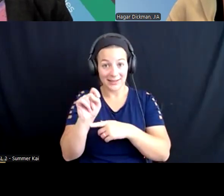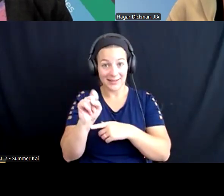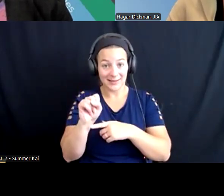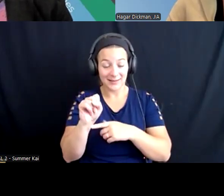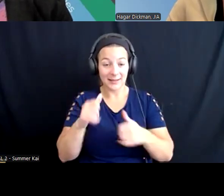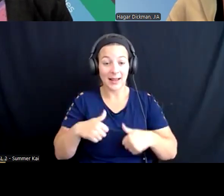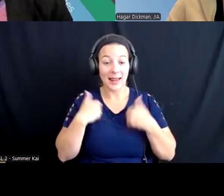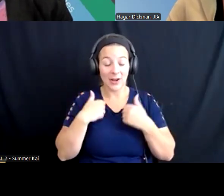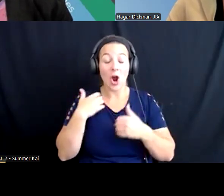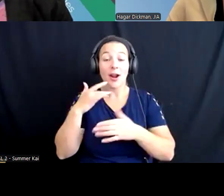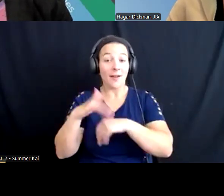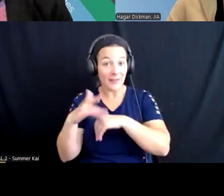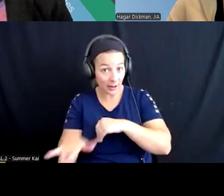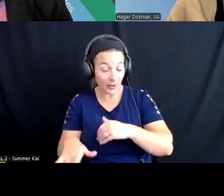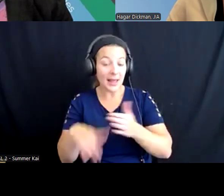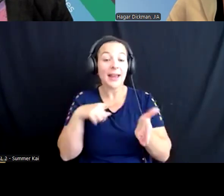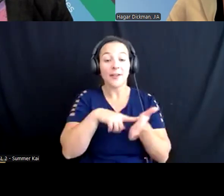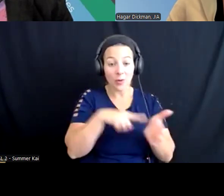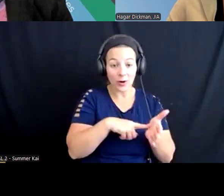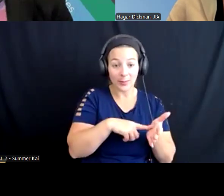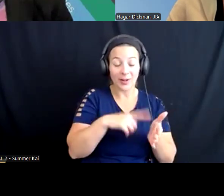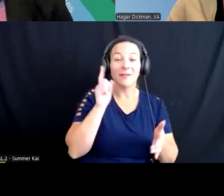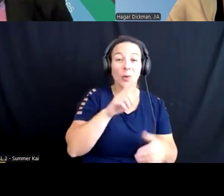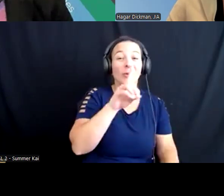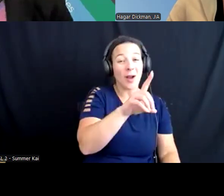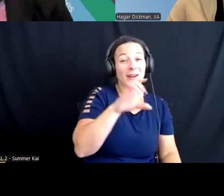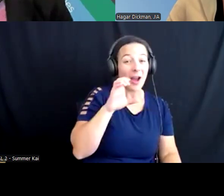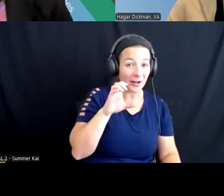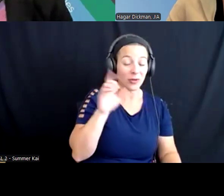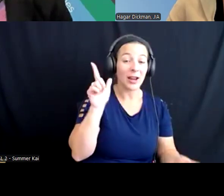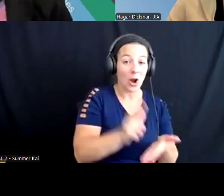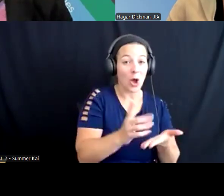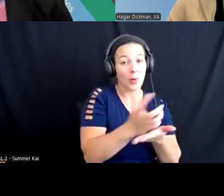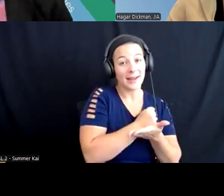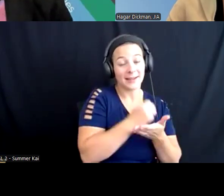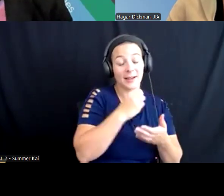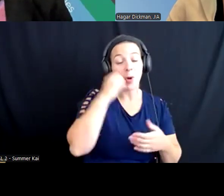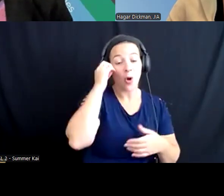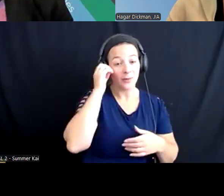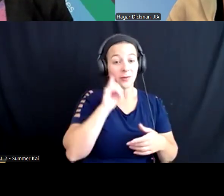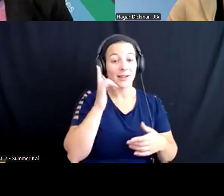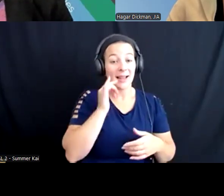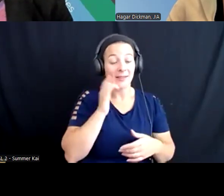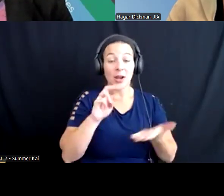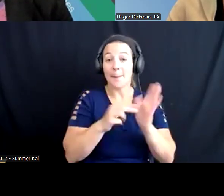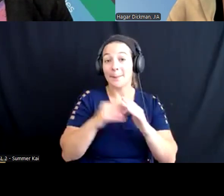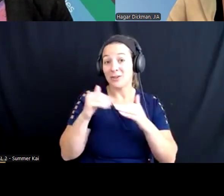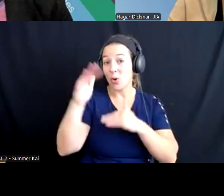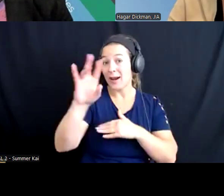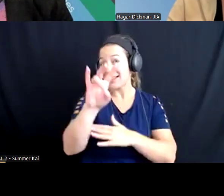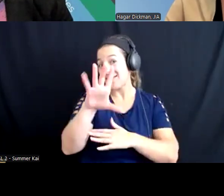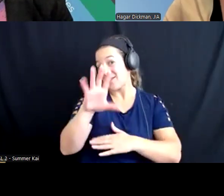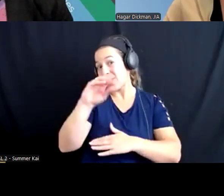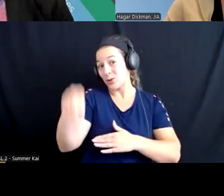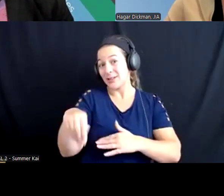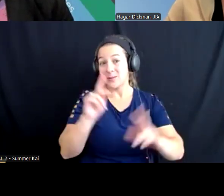and affordable for 100 extremely low income households throughout California. That means more than 75% of the